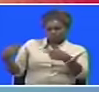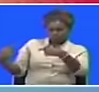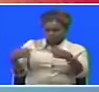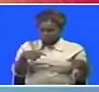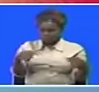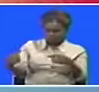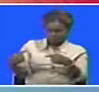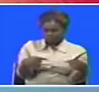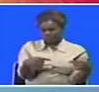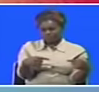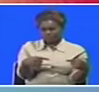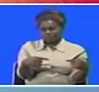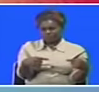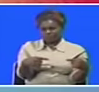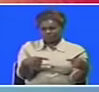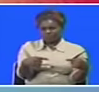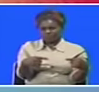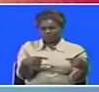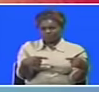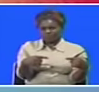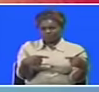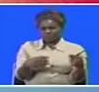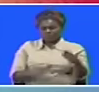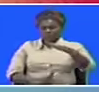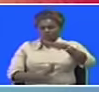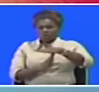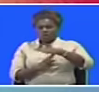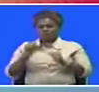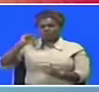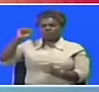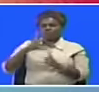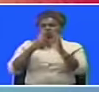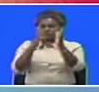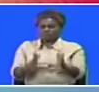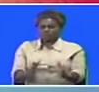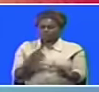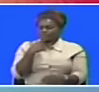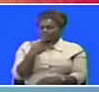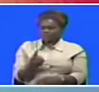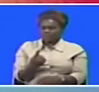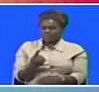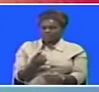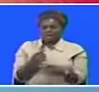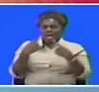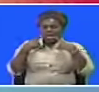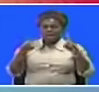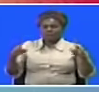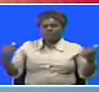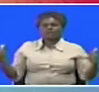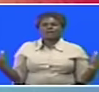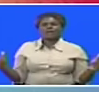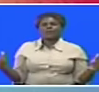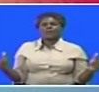engage themselves in an altercation. And as our senior or political editor Ben Kitili reports, there are no results so far